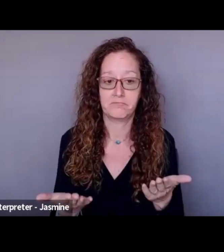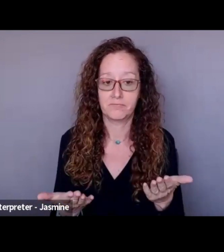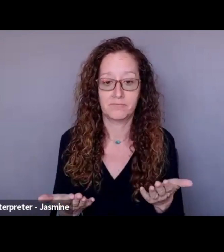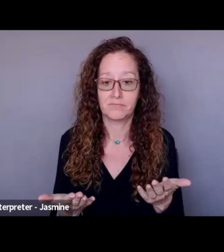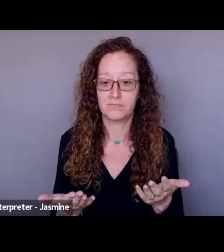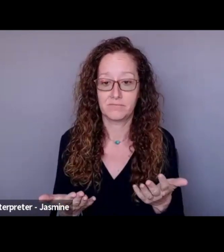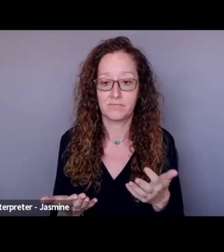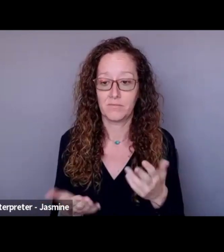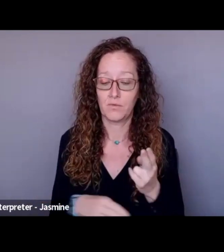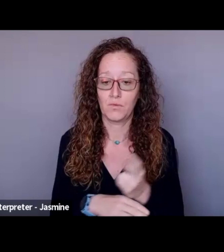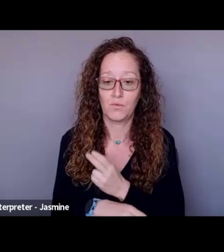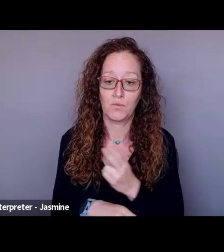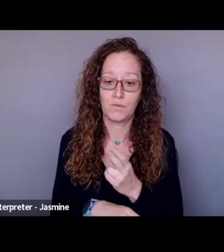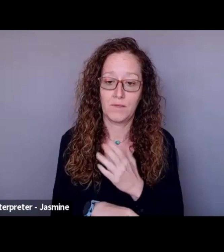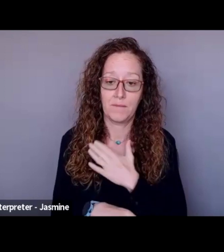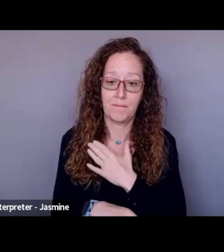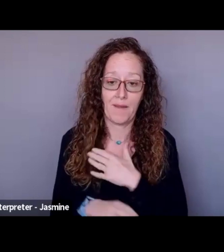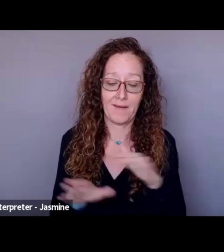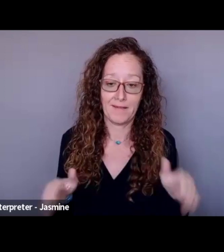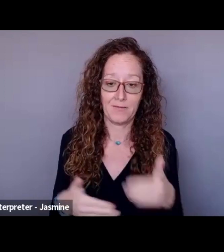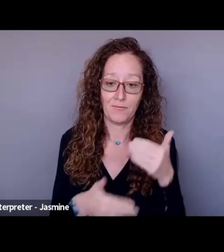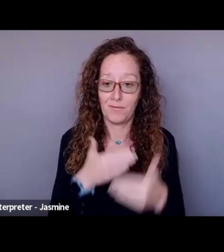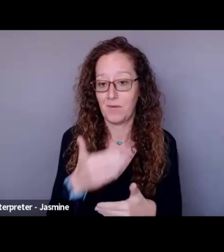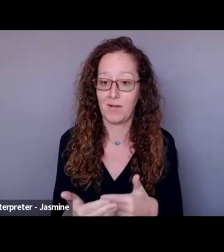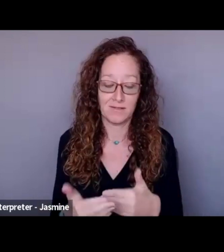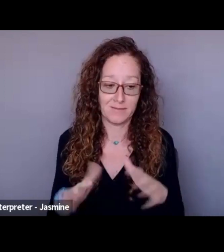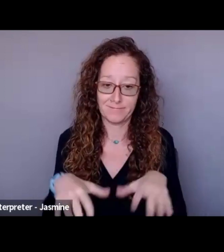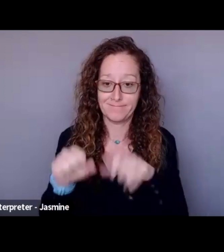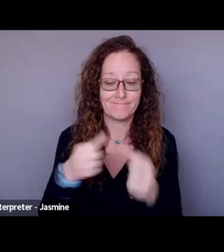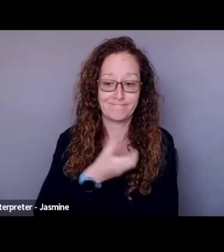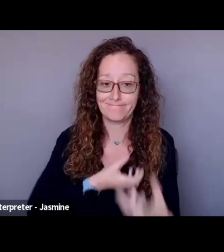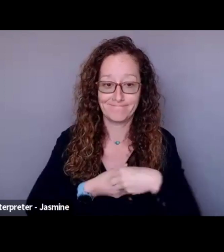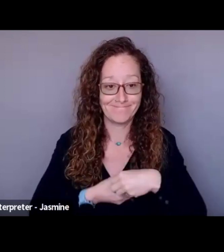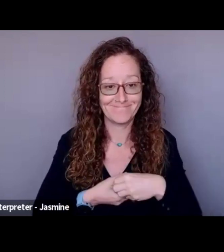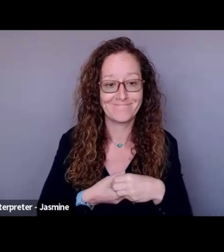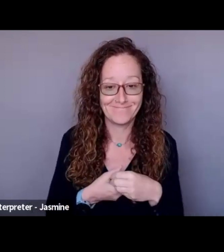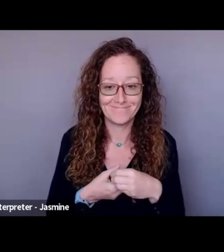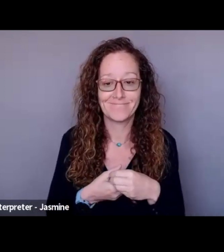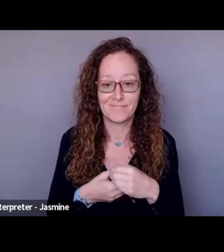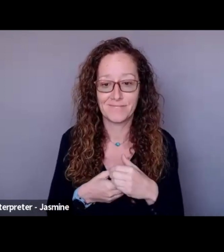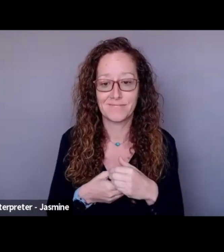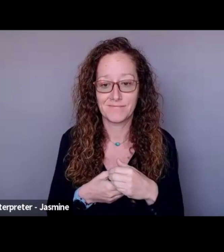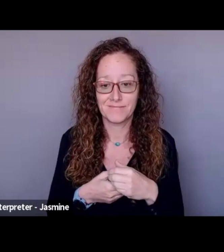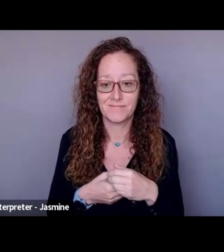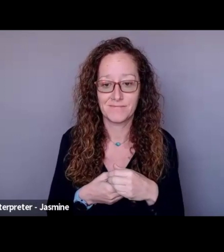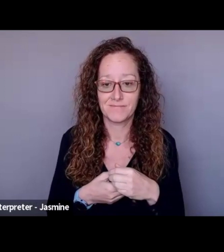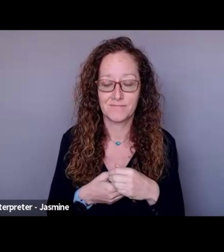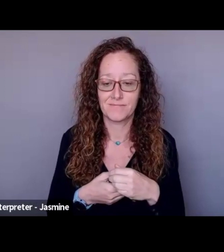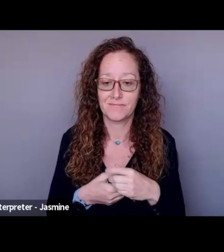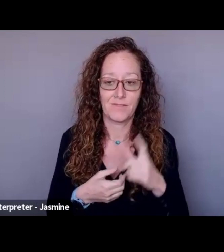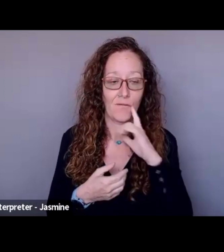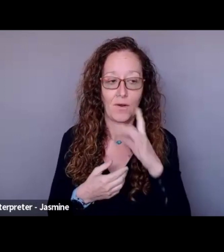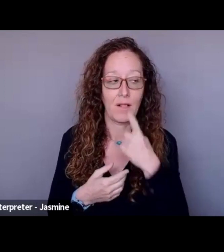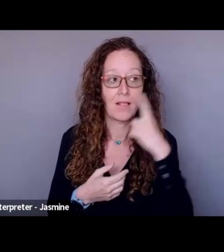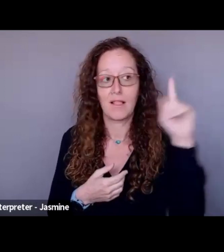take my introductory process with you wherever you were to go with it from